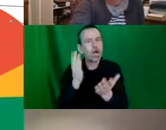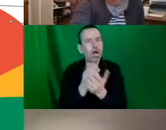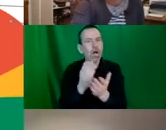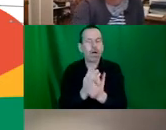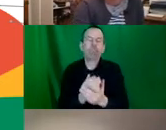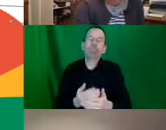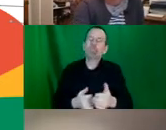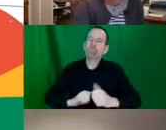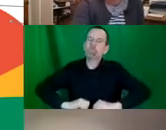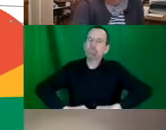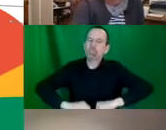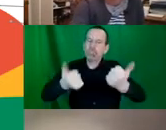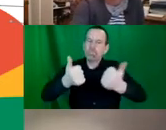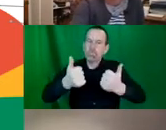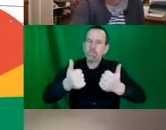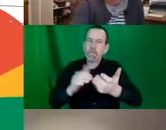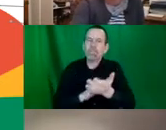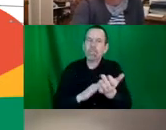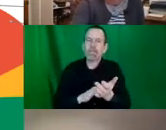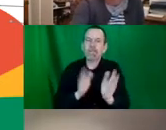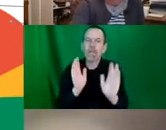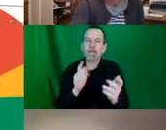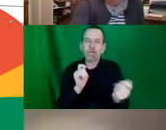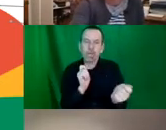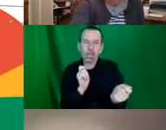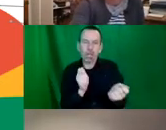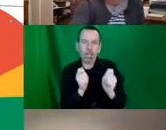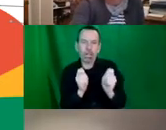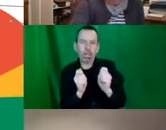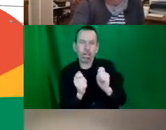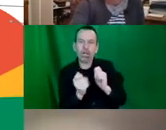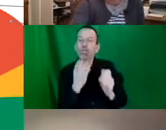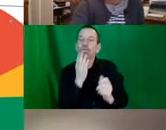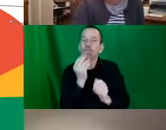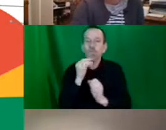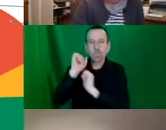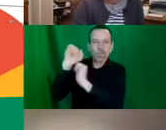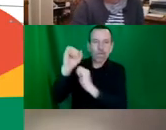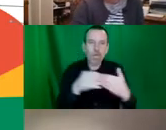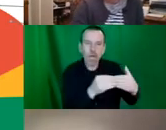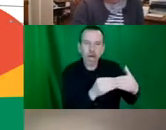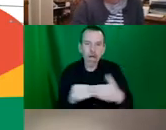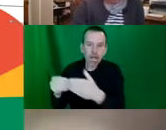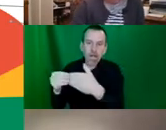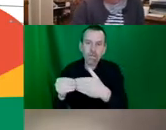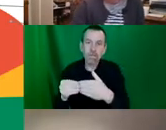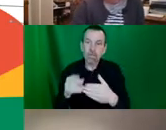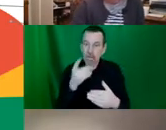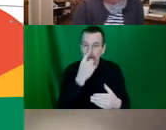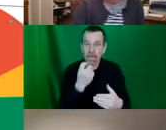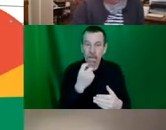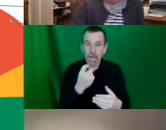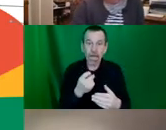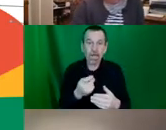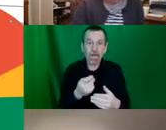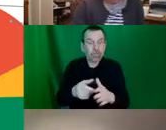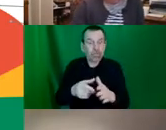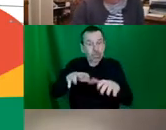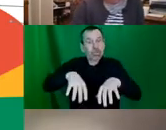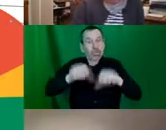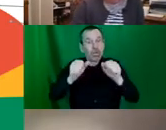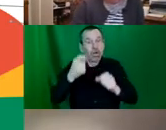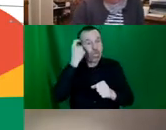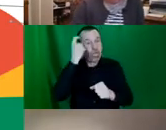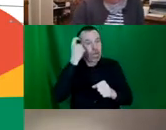way I approach my practice. By using the core values and guidelines Icon have for accreditation and training myself early into that way of thinking,